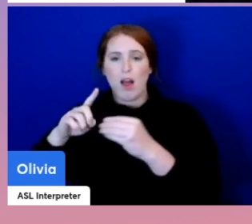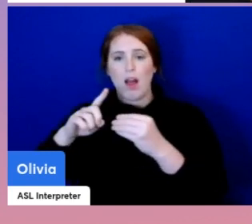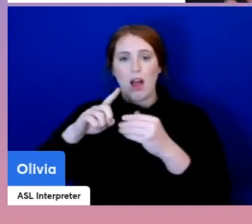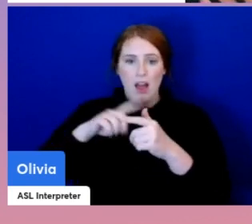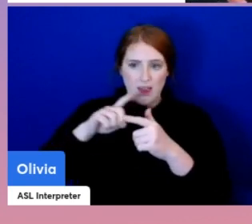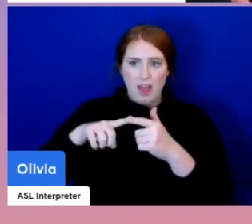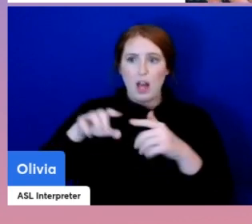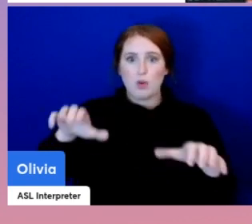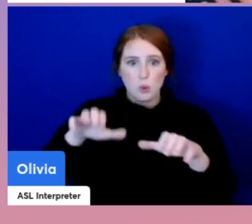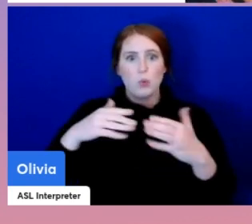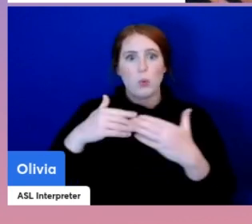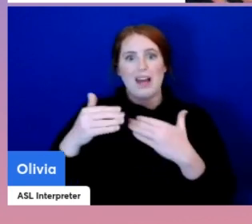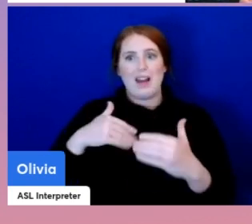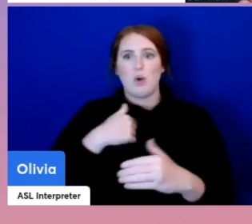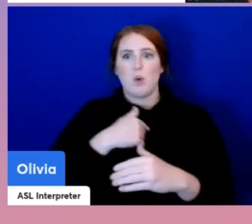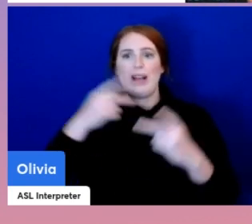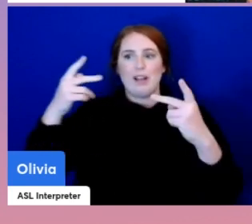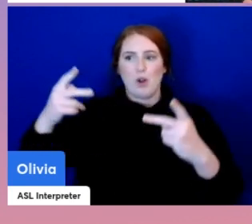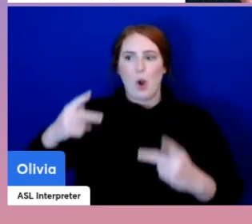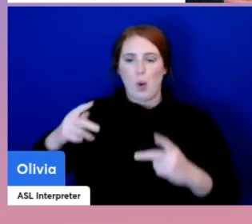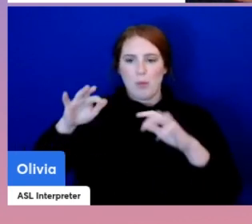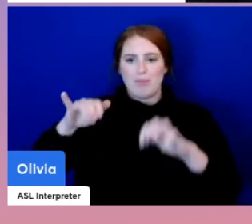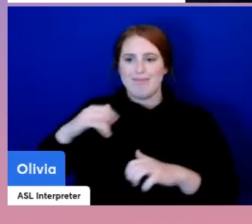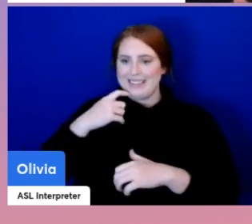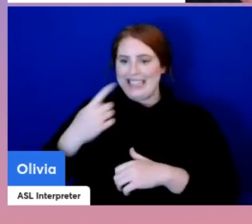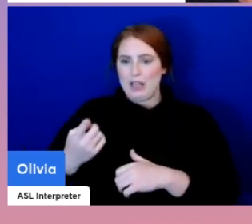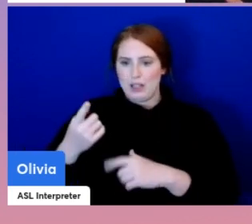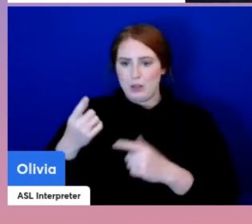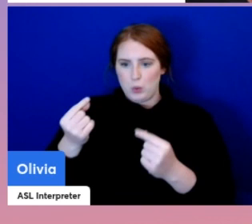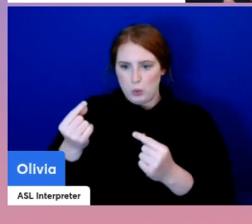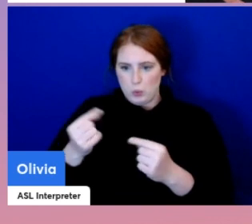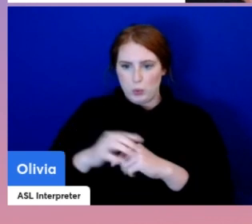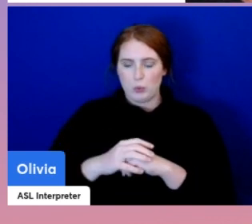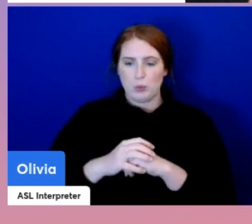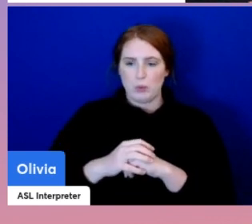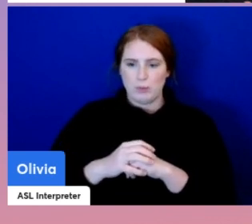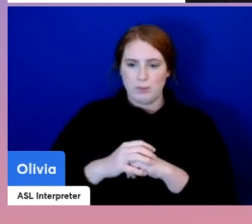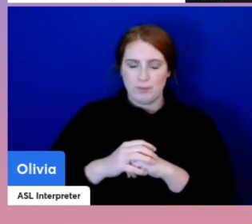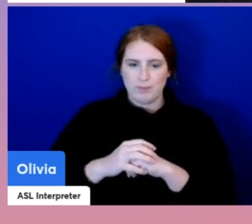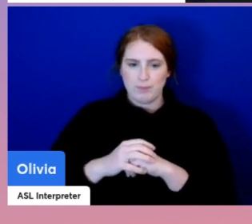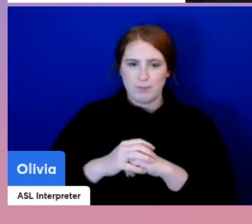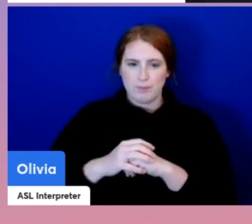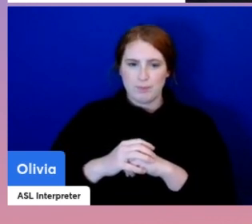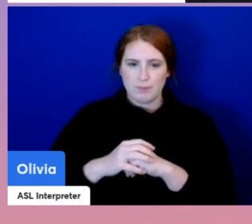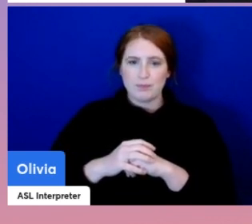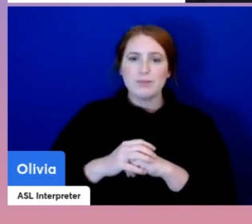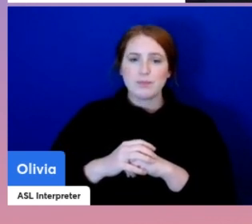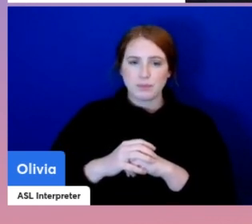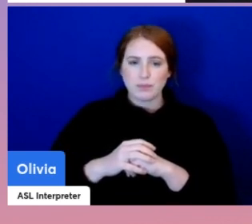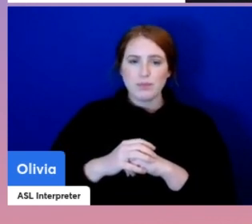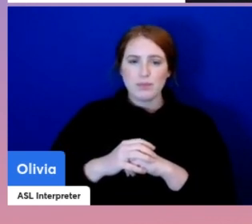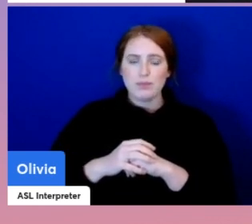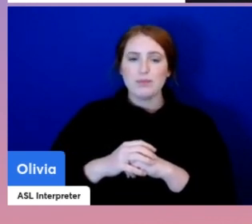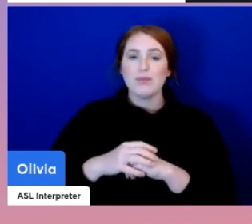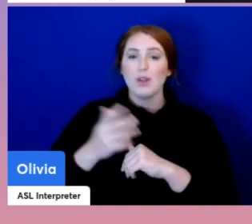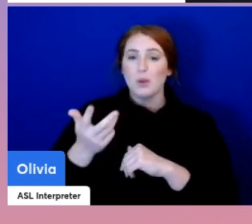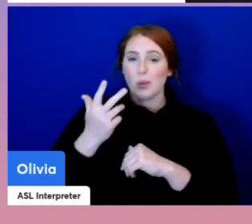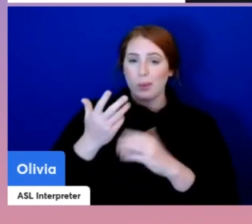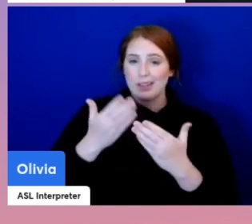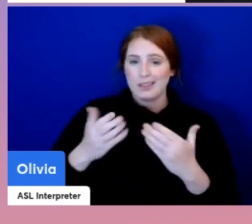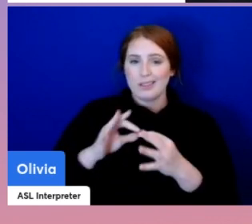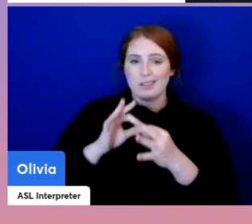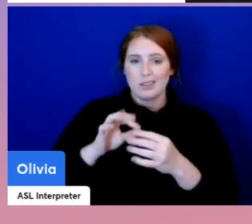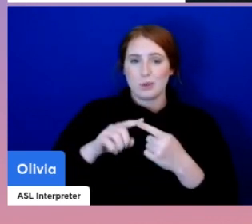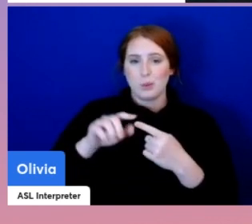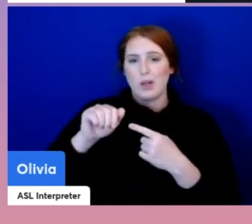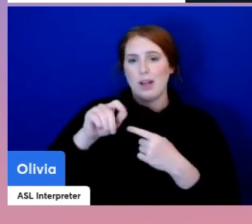So there are three main patterns that we're going to explore today through the use of aspects in CDKTF. They are guardrails, enablement,